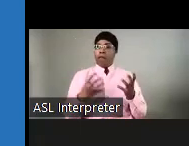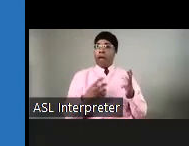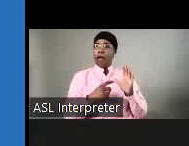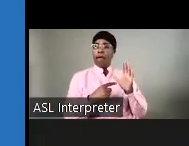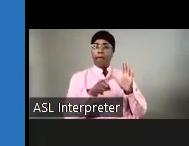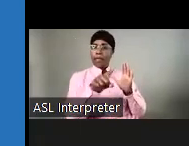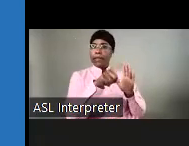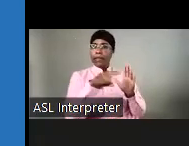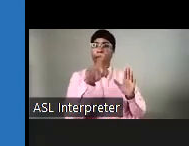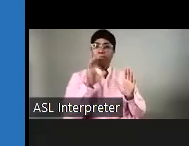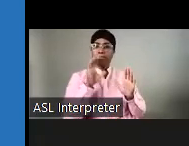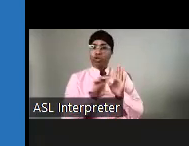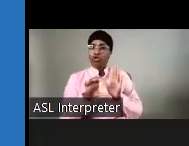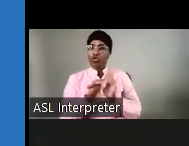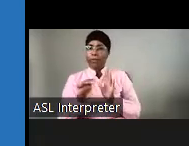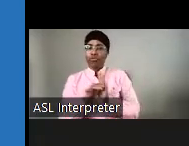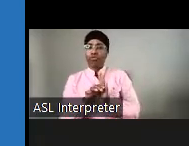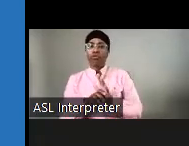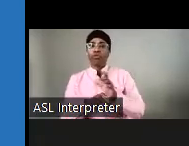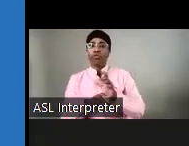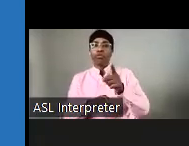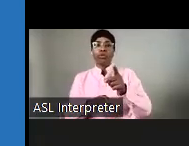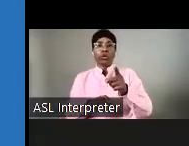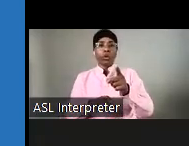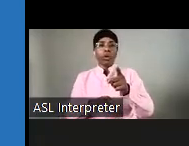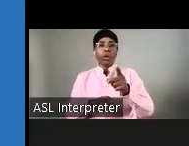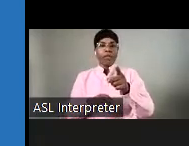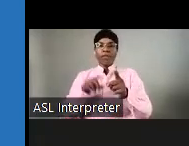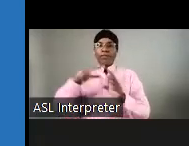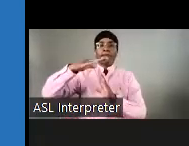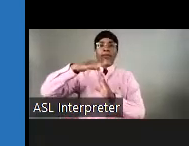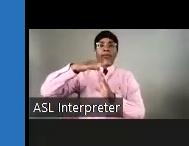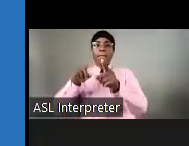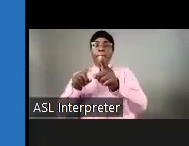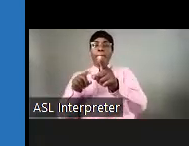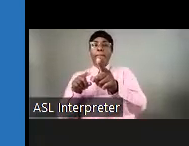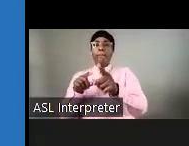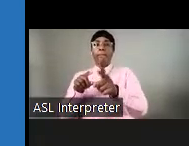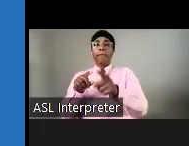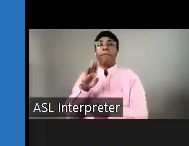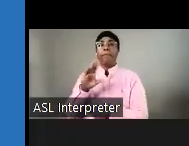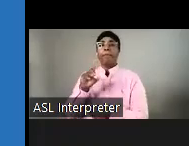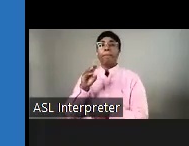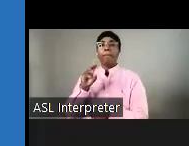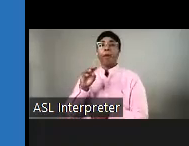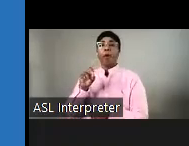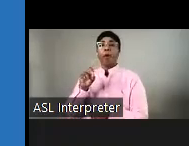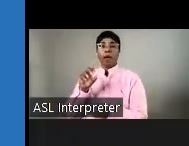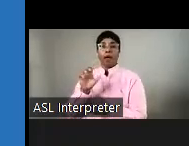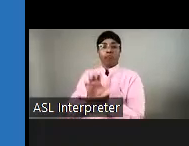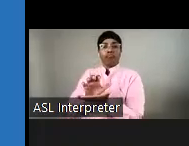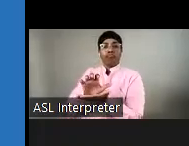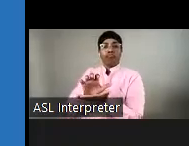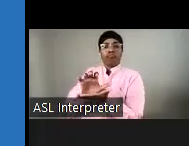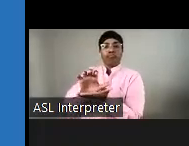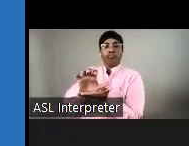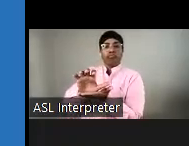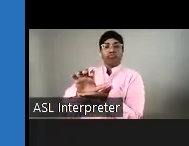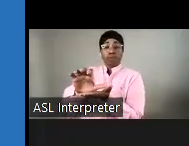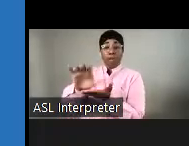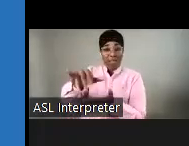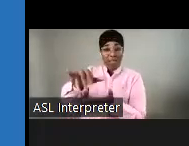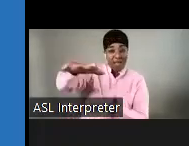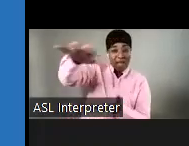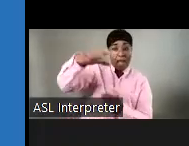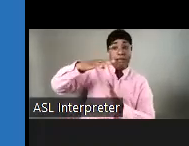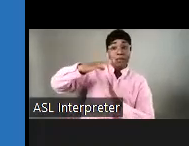of some stand replacing fire that results in some of this horizontal structure. He said snowshoe hare can thrive in conditions